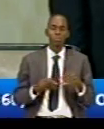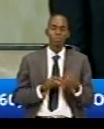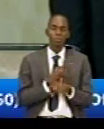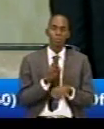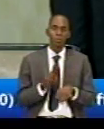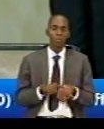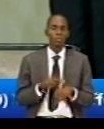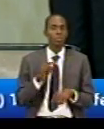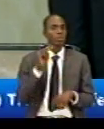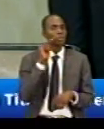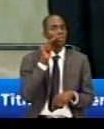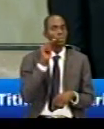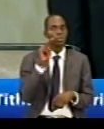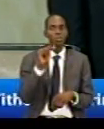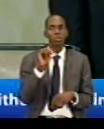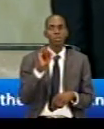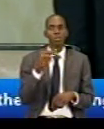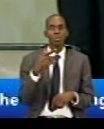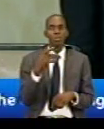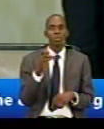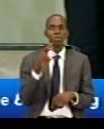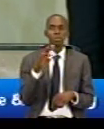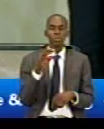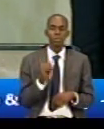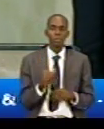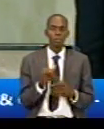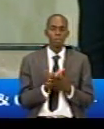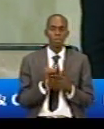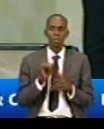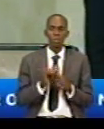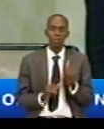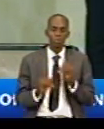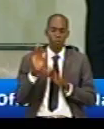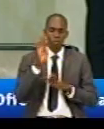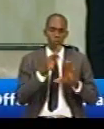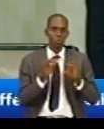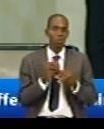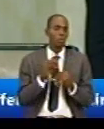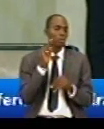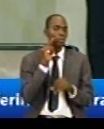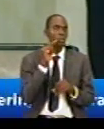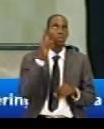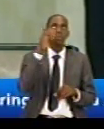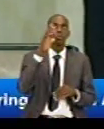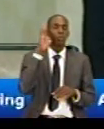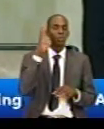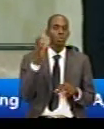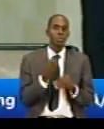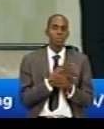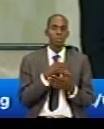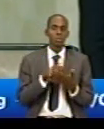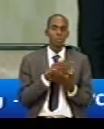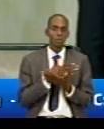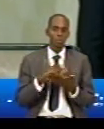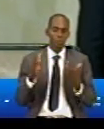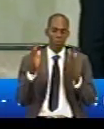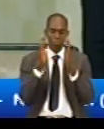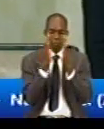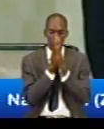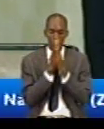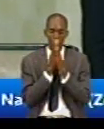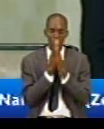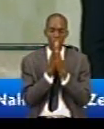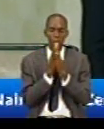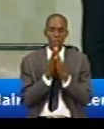that there will be no unrest anymore in Nigeria. Open your mouth and pray for